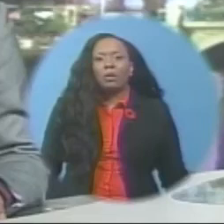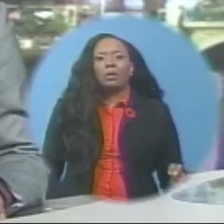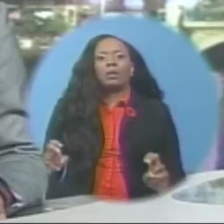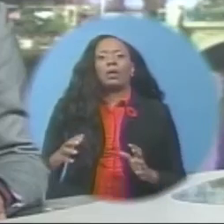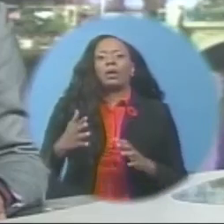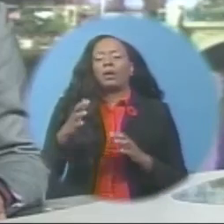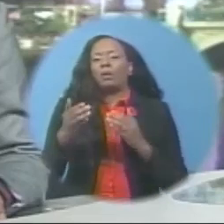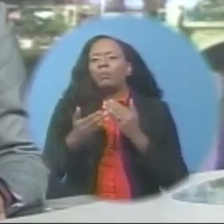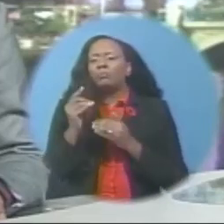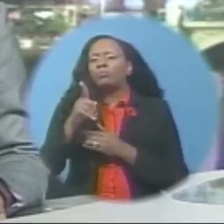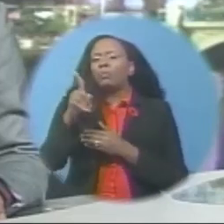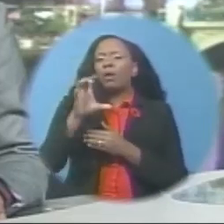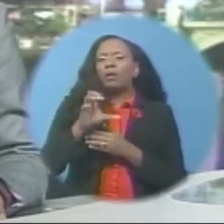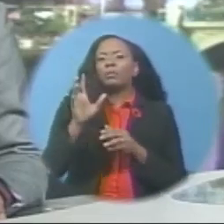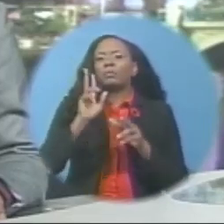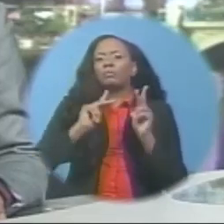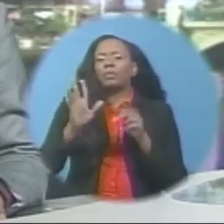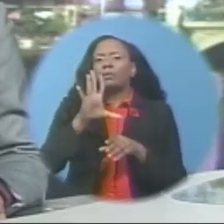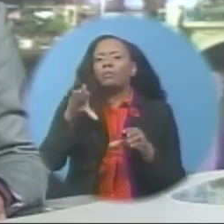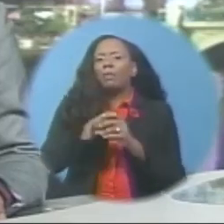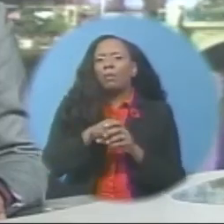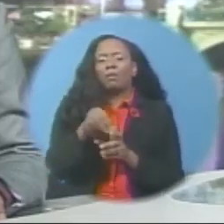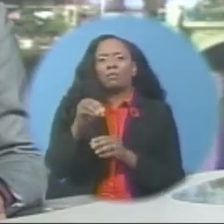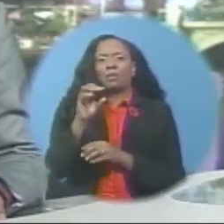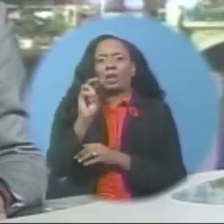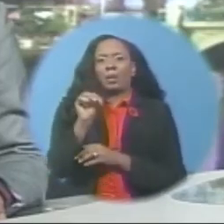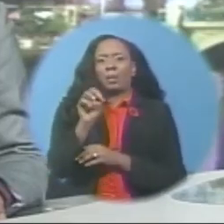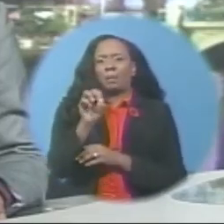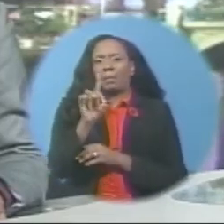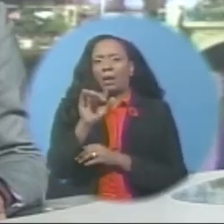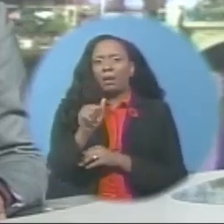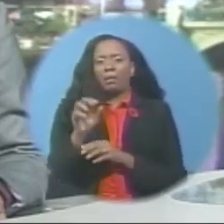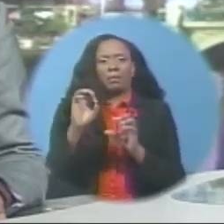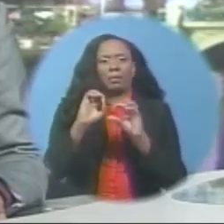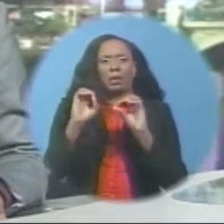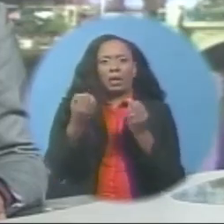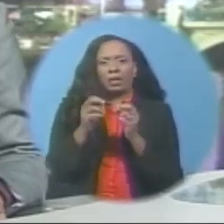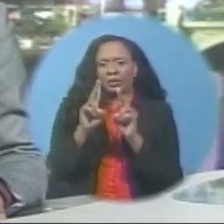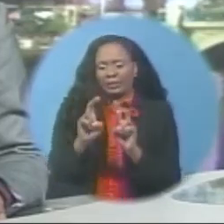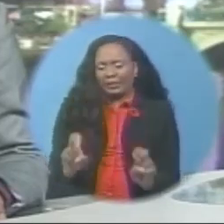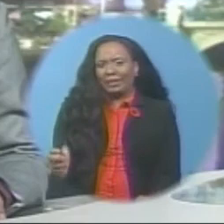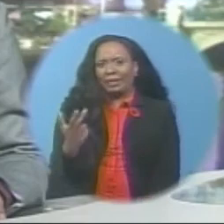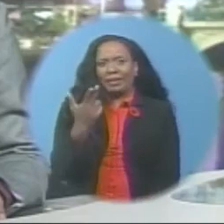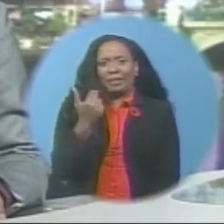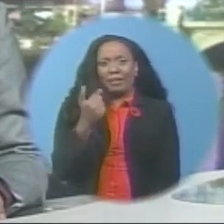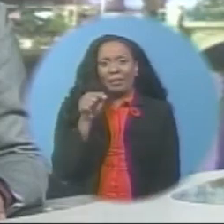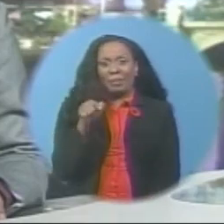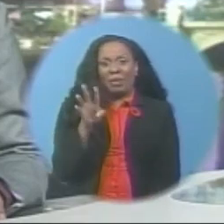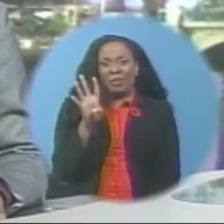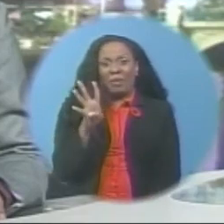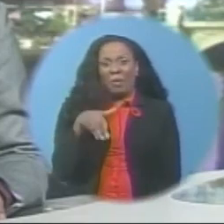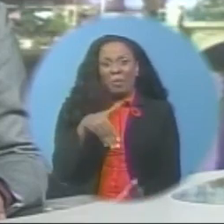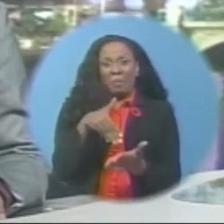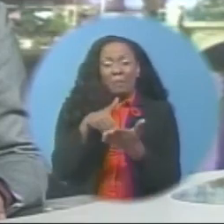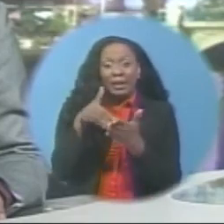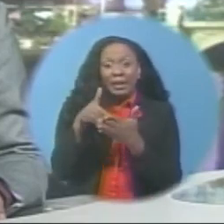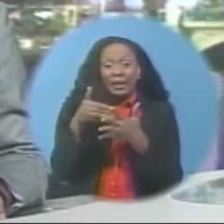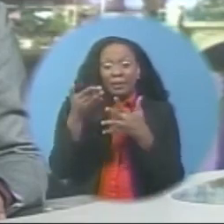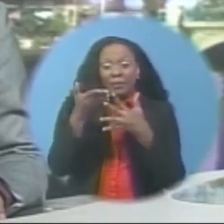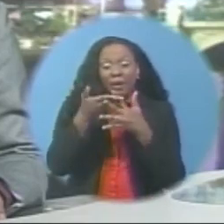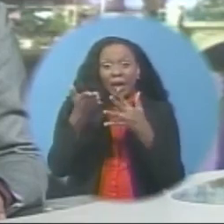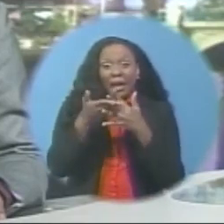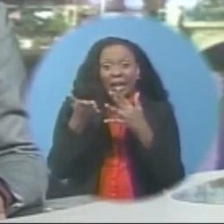Journalists and almost 100 media organizations around the world examined 13.4 million files from offshore law firms and